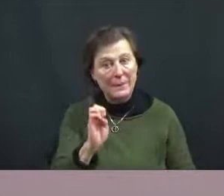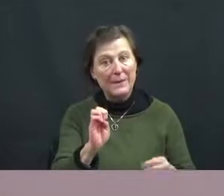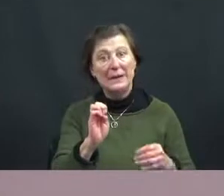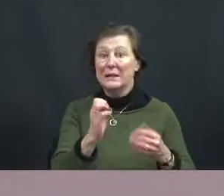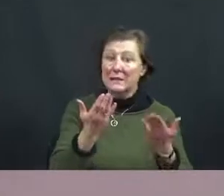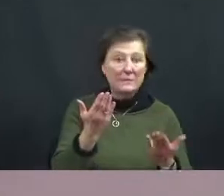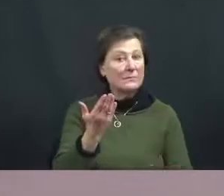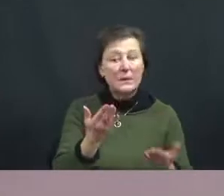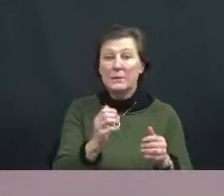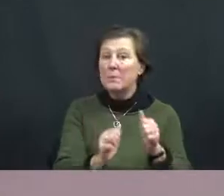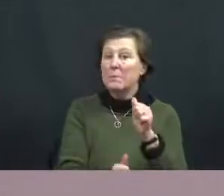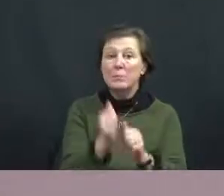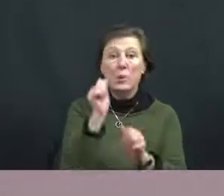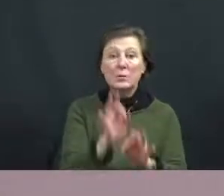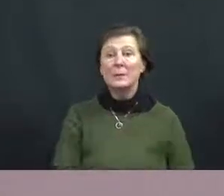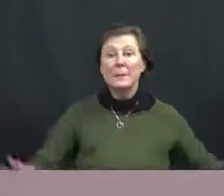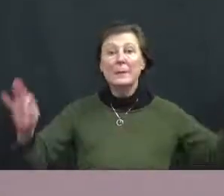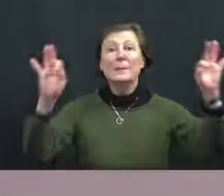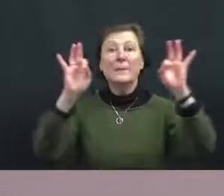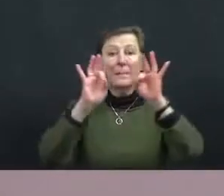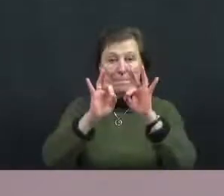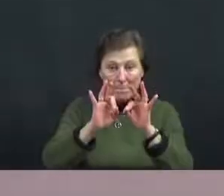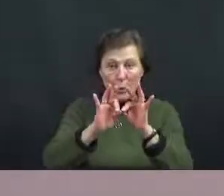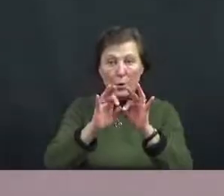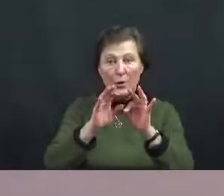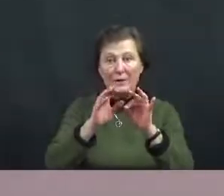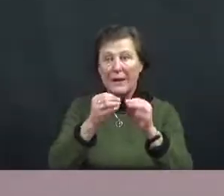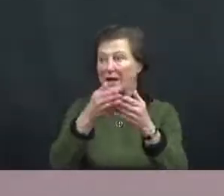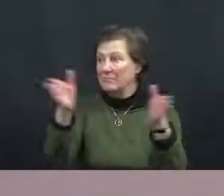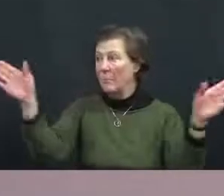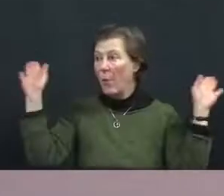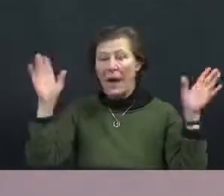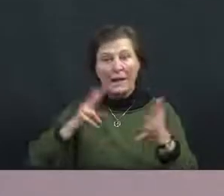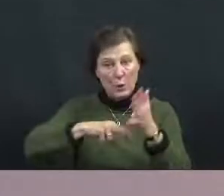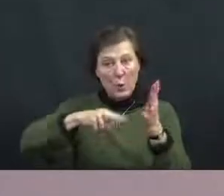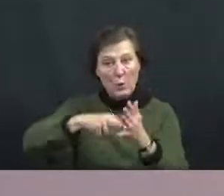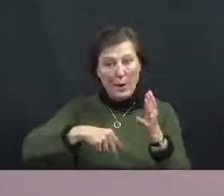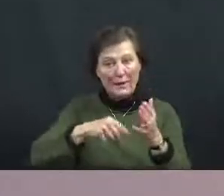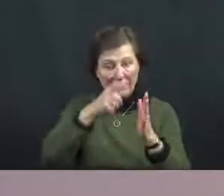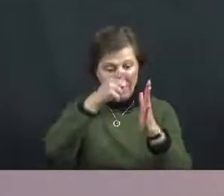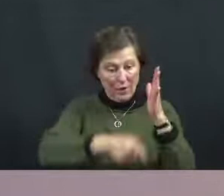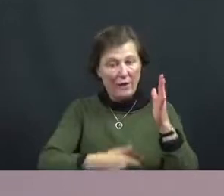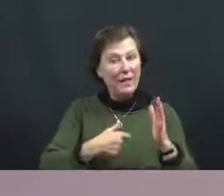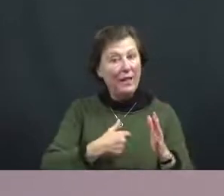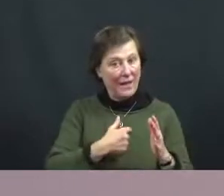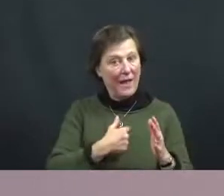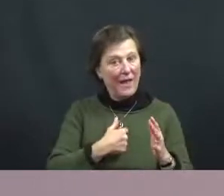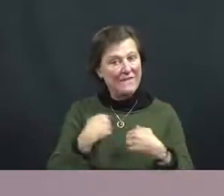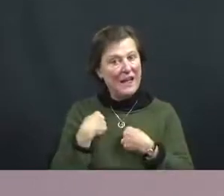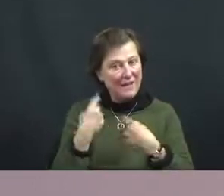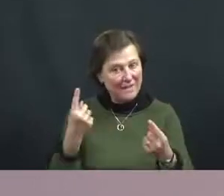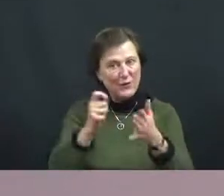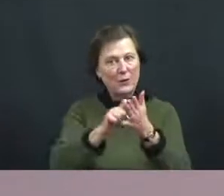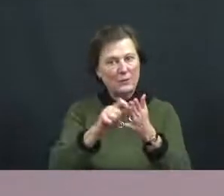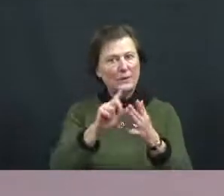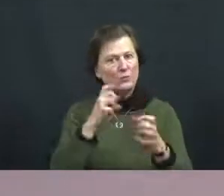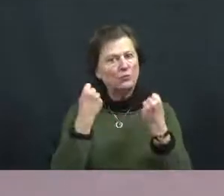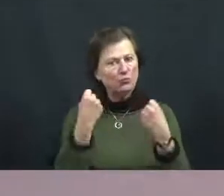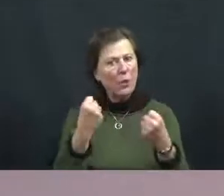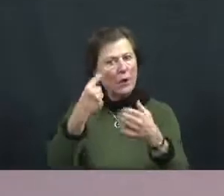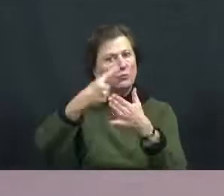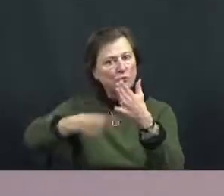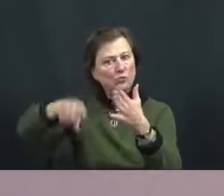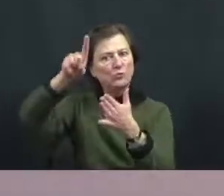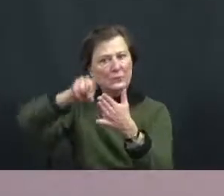important and widely read piece I've ever written. It is a strong critique. It's a strong